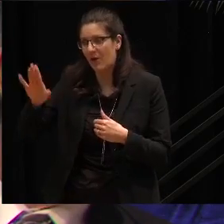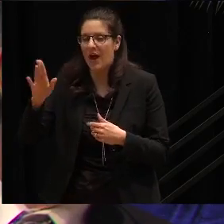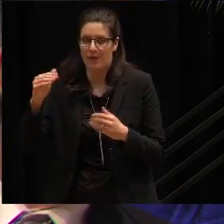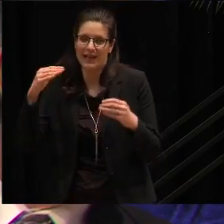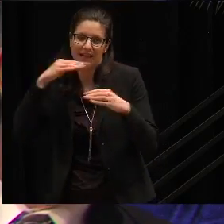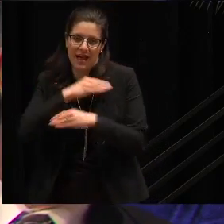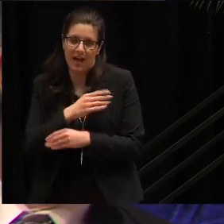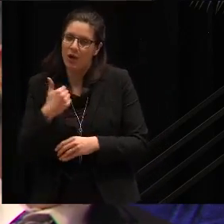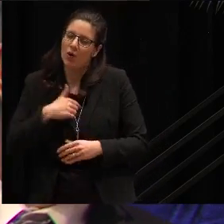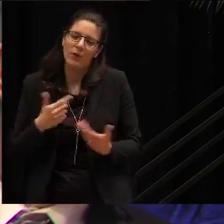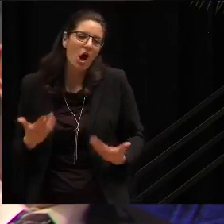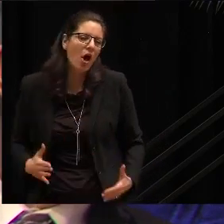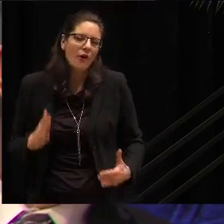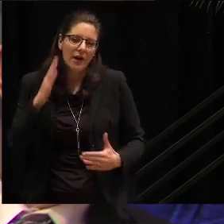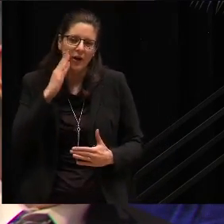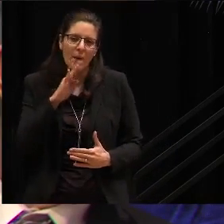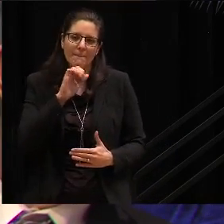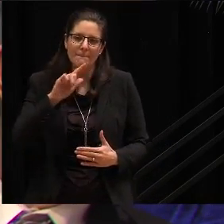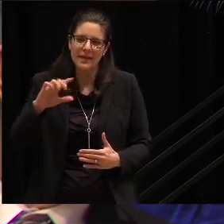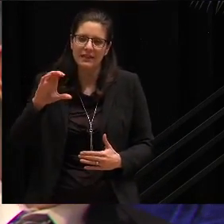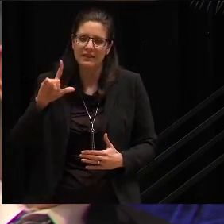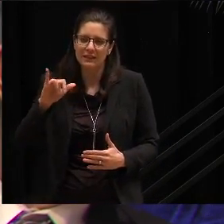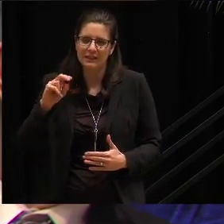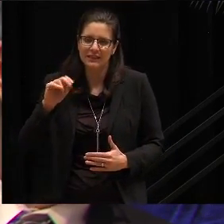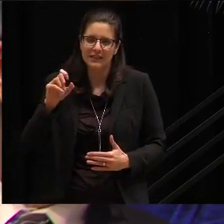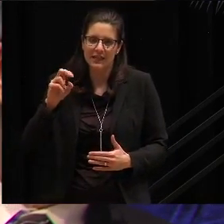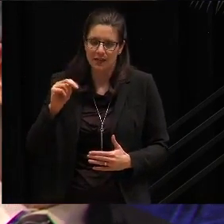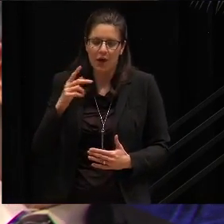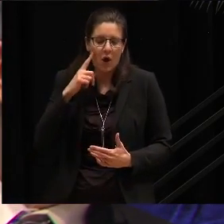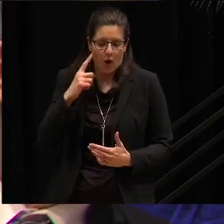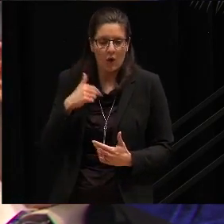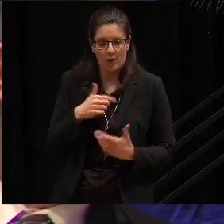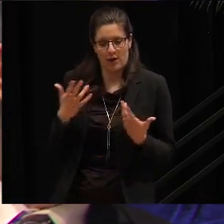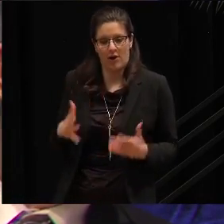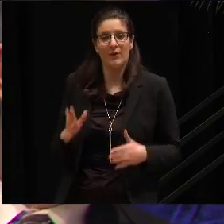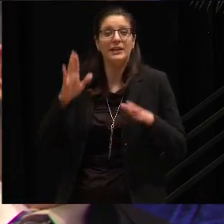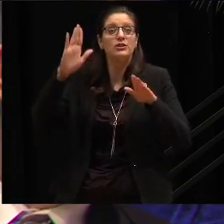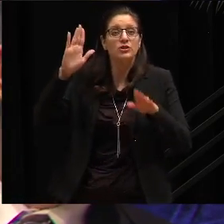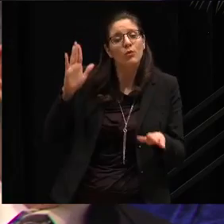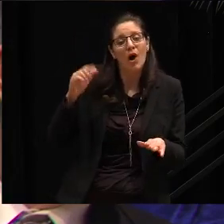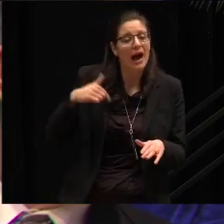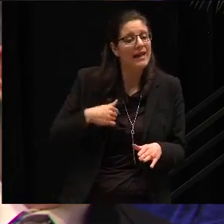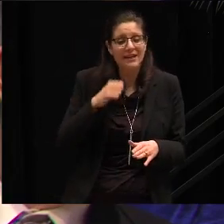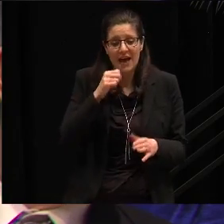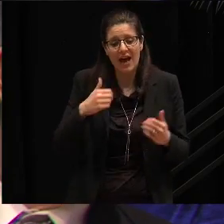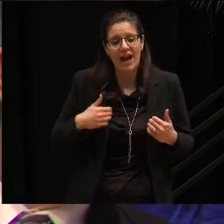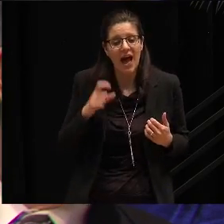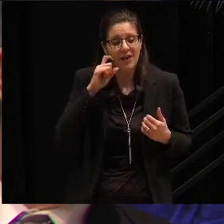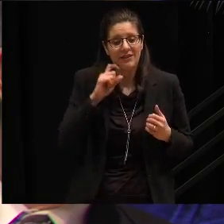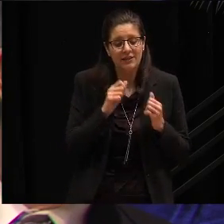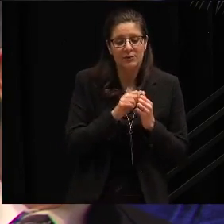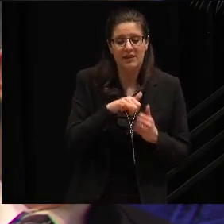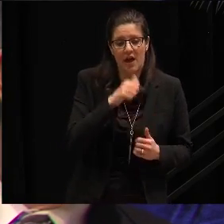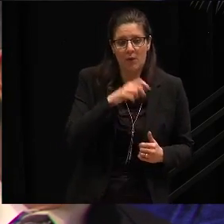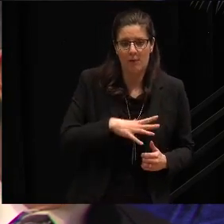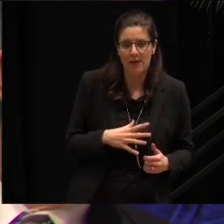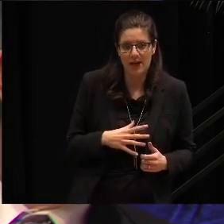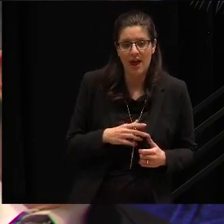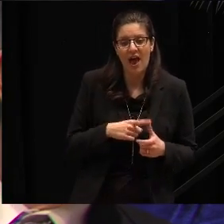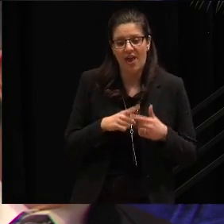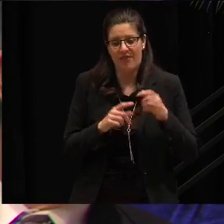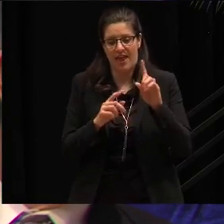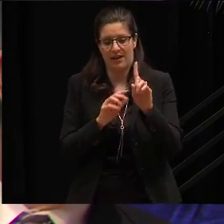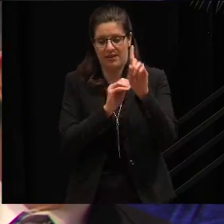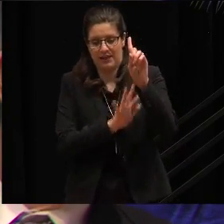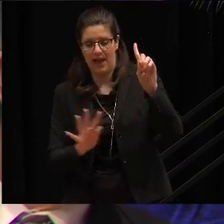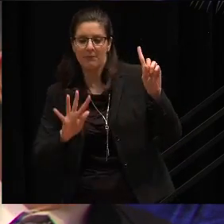We know with Bill Clinton that he swore that he did not have sex with that woman, that all his cabinet folks went out there and they defended him